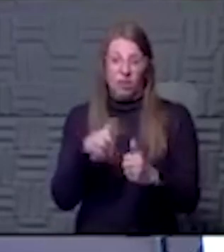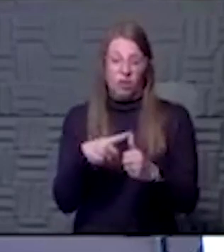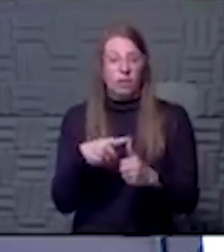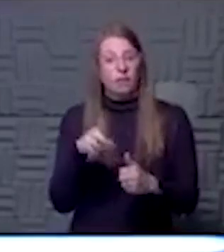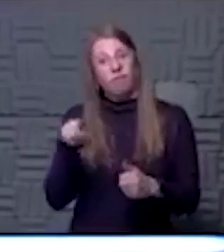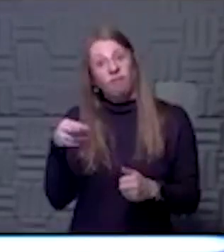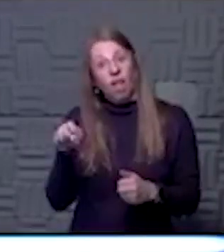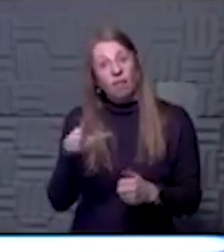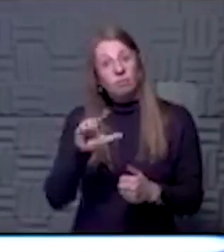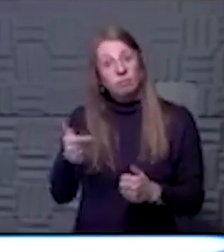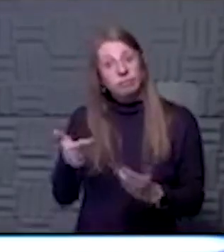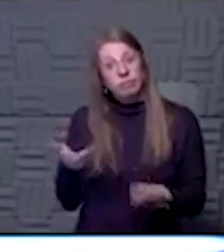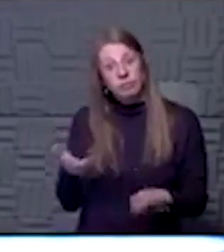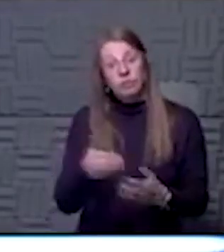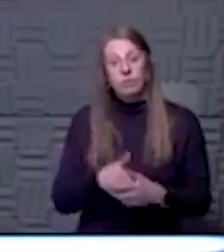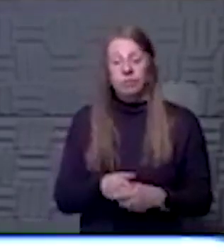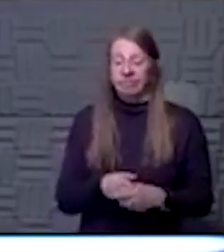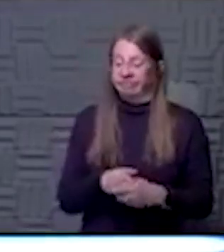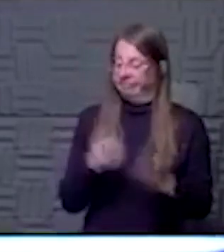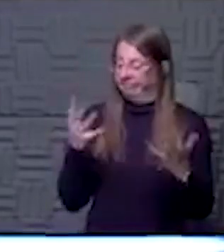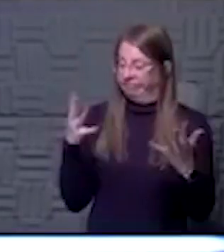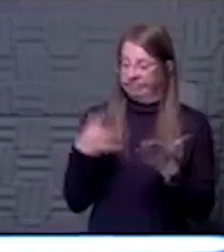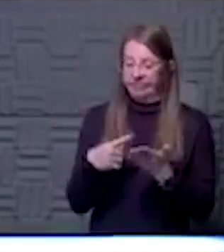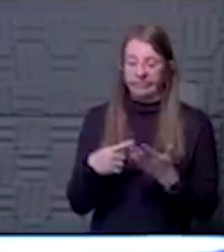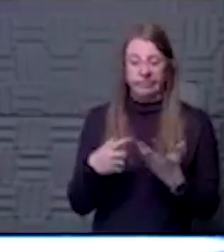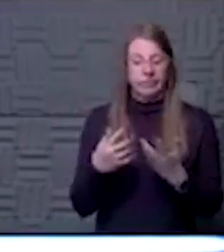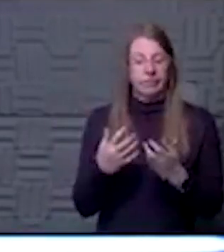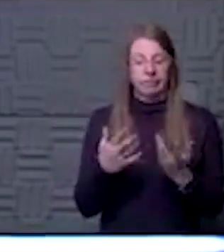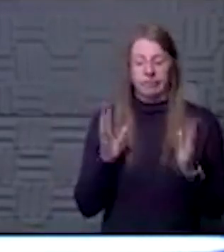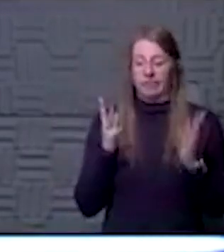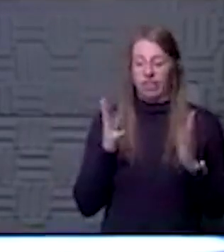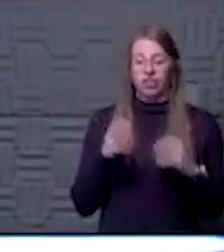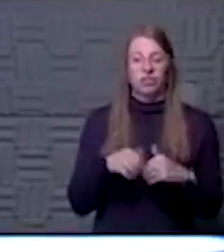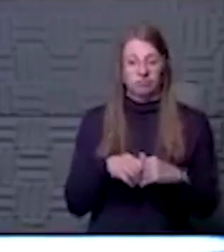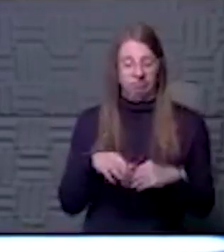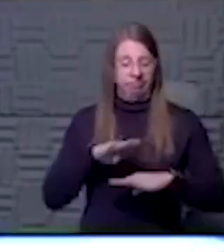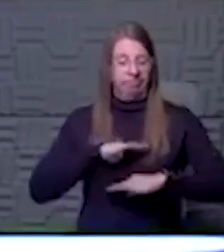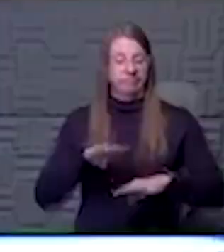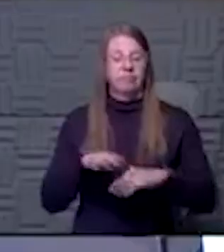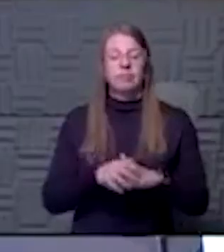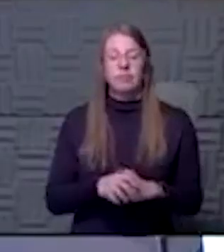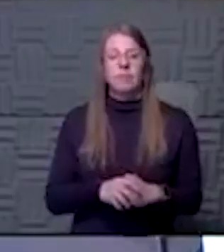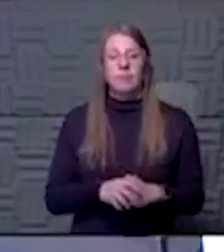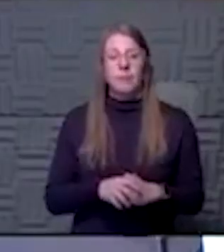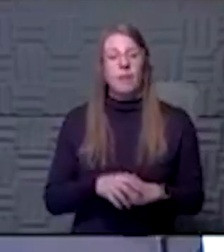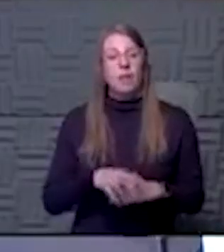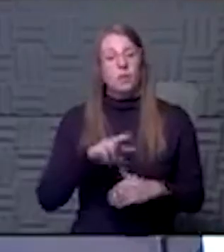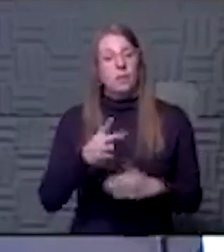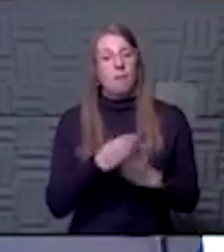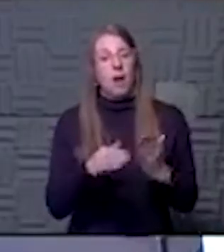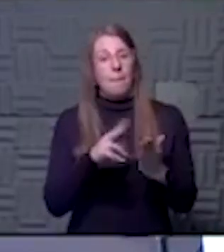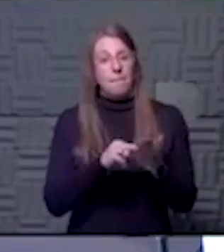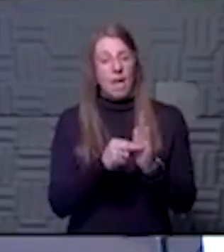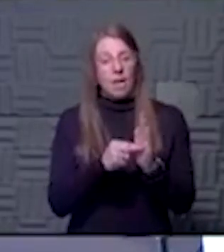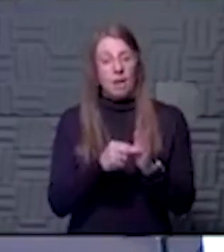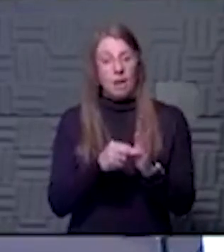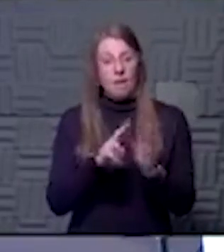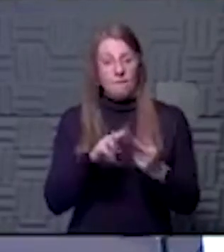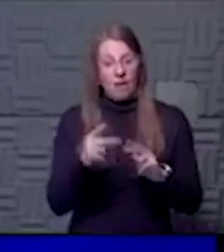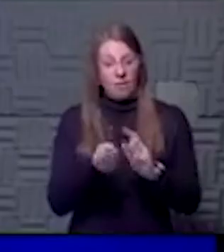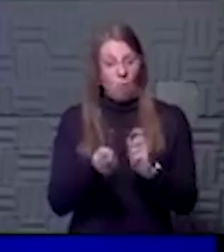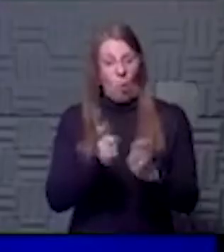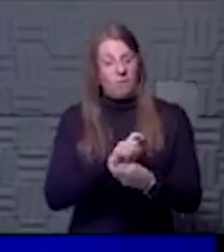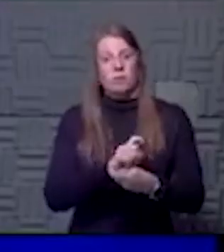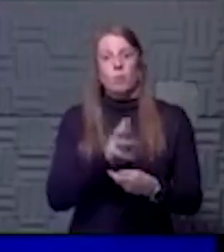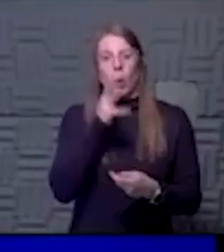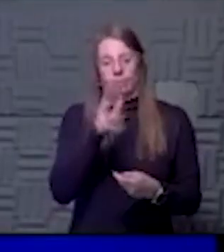one? I think you've covered that perfectly. And so the last part of it is, do we have to, will the virus morph? And I'm sure the virus morphs,